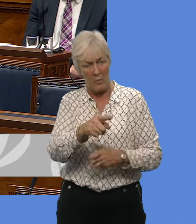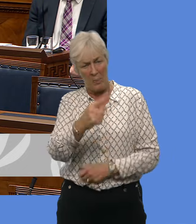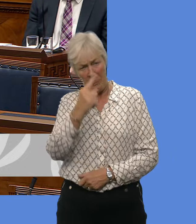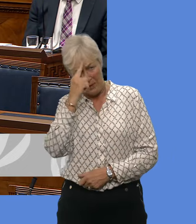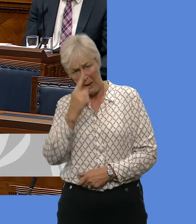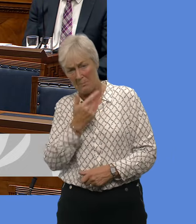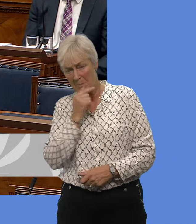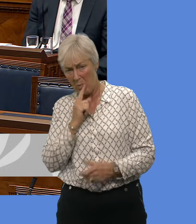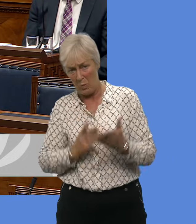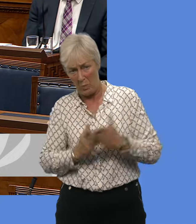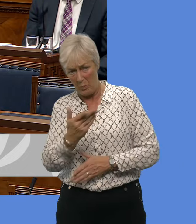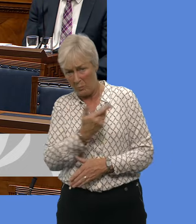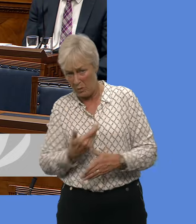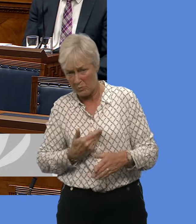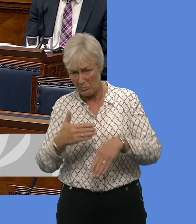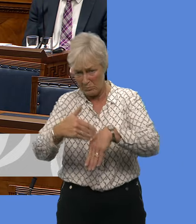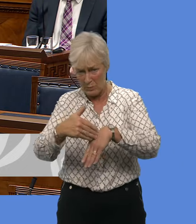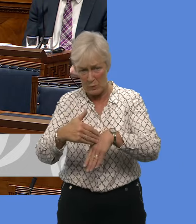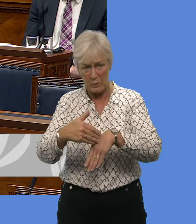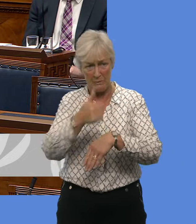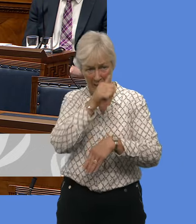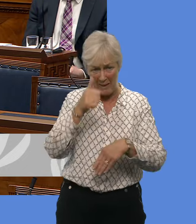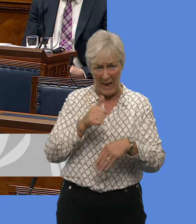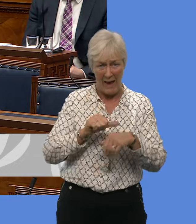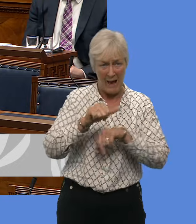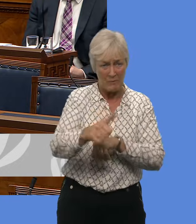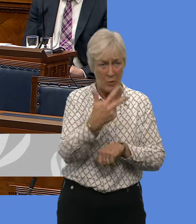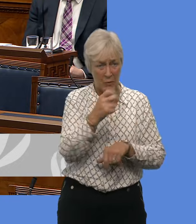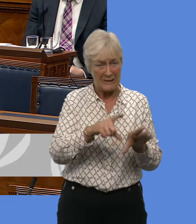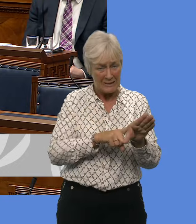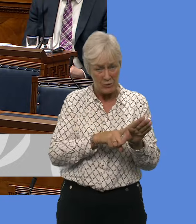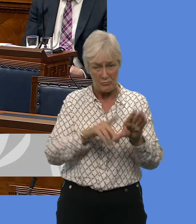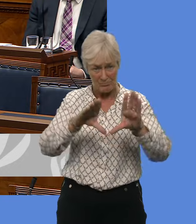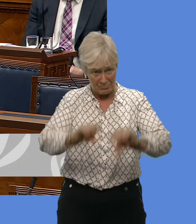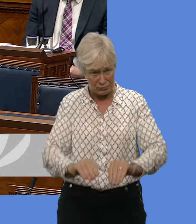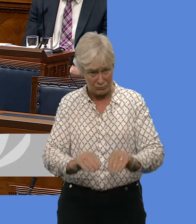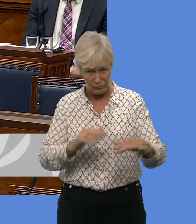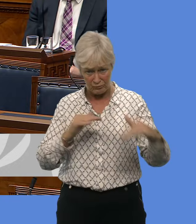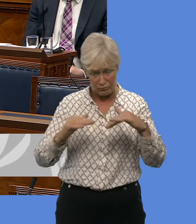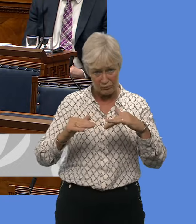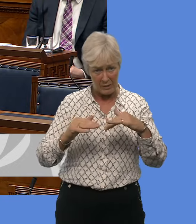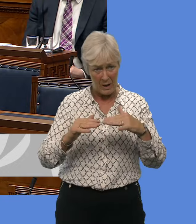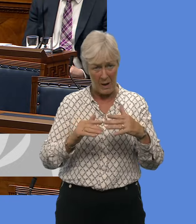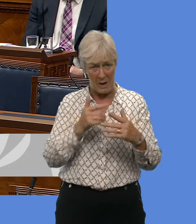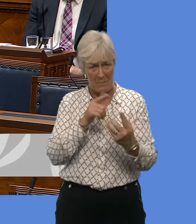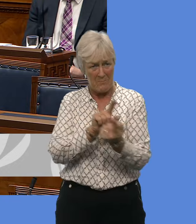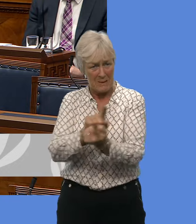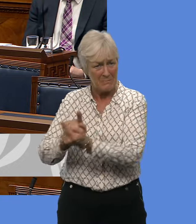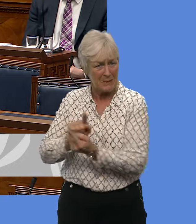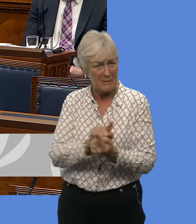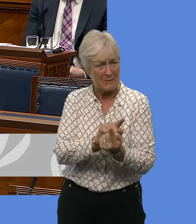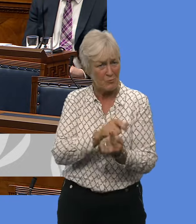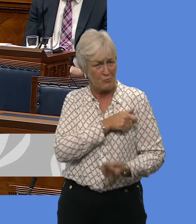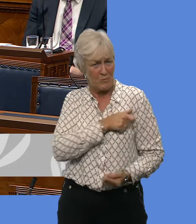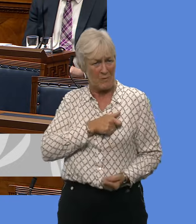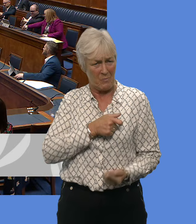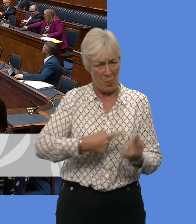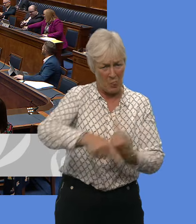paramilitaries feel when 30 years after the loyalist ceasefire, ministers are meeting representatives of those paramilitaries to discuss